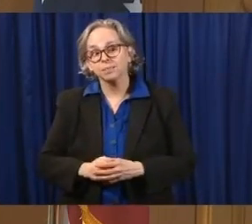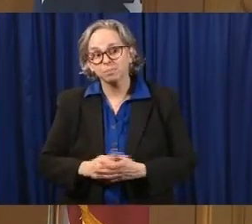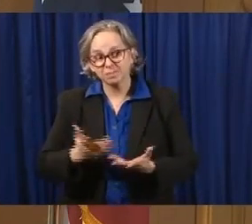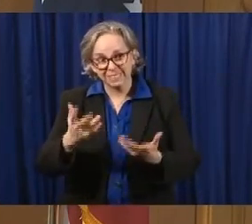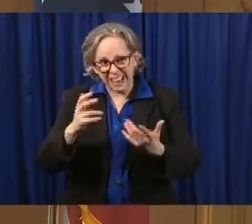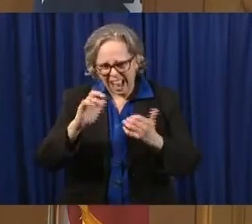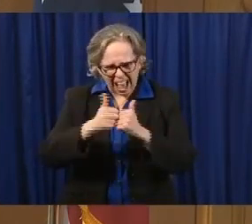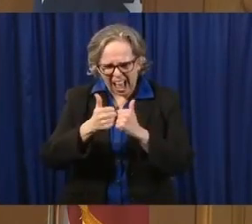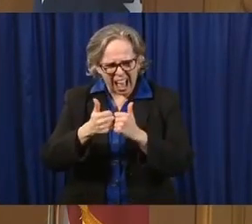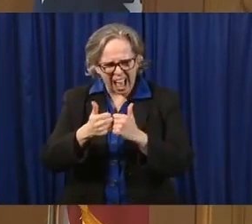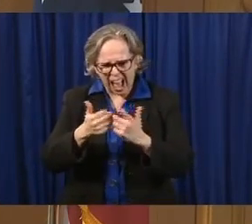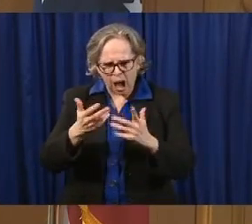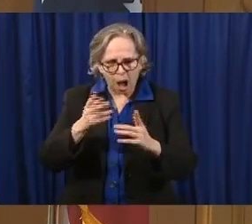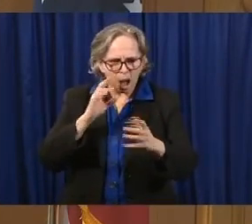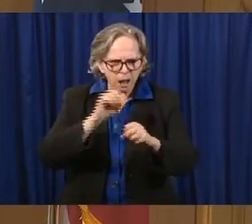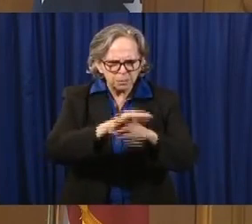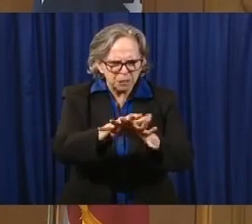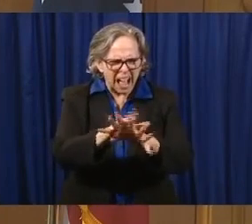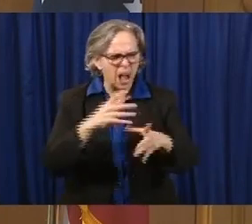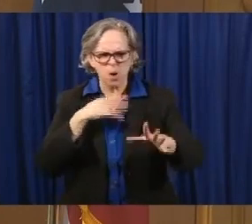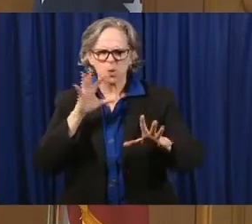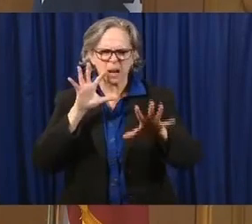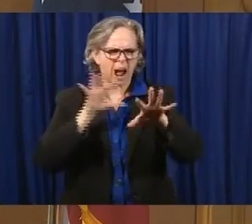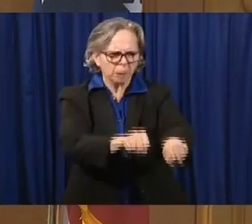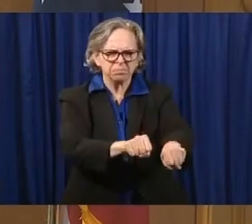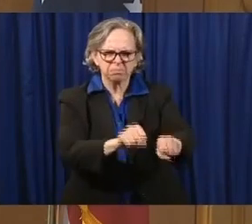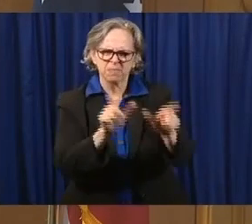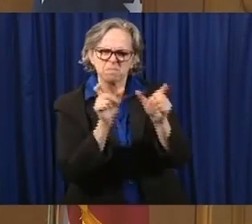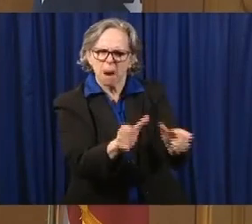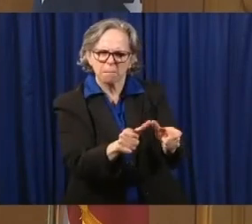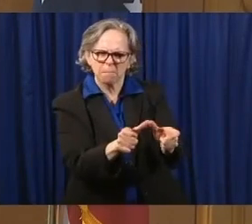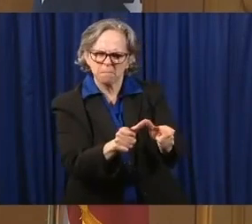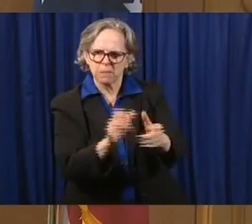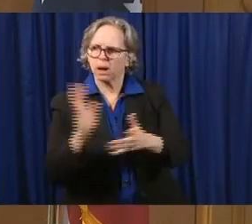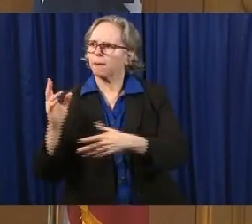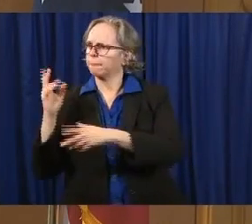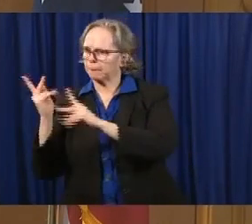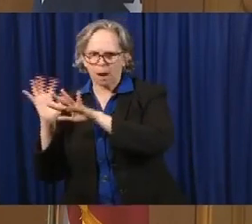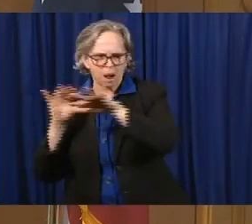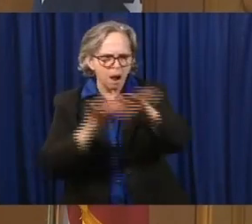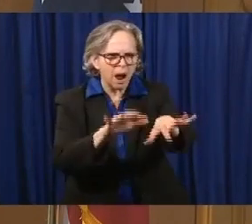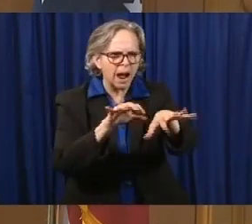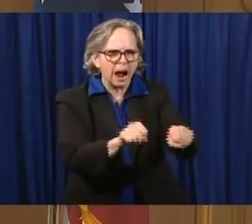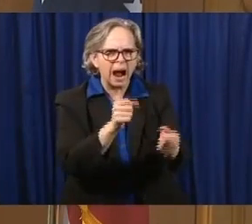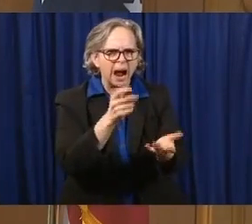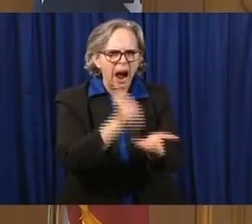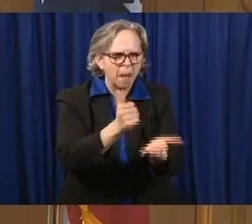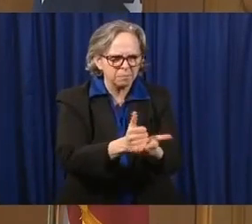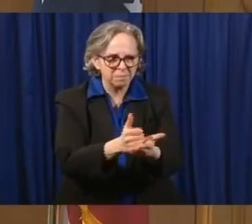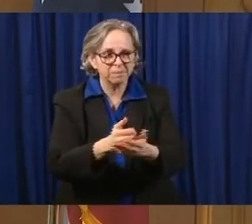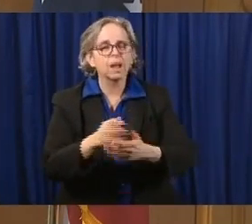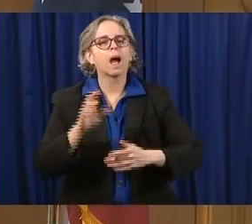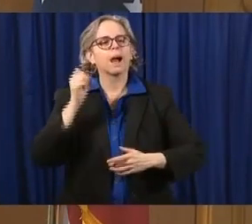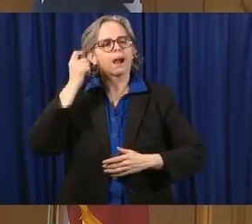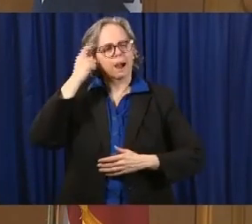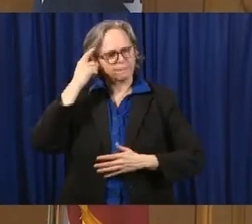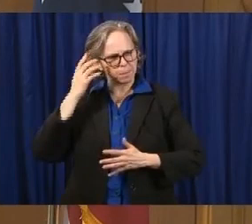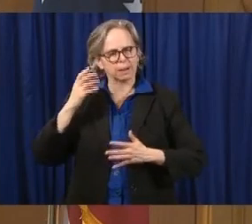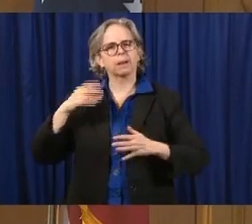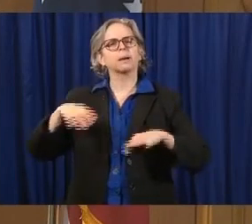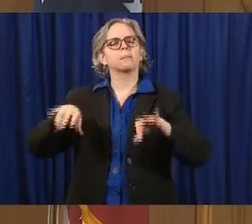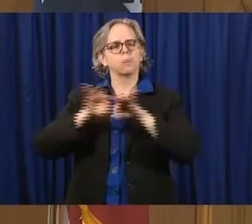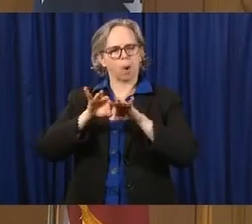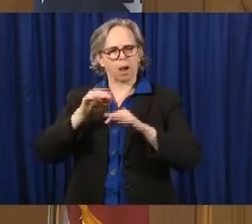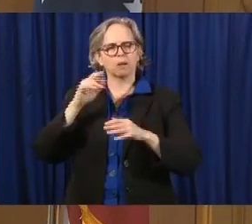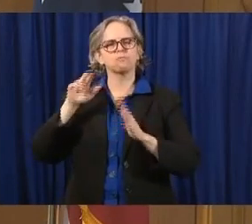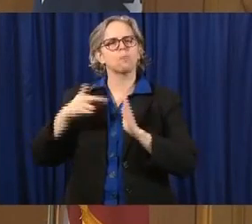the things that we know that have to be done. And the government certainly plays a significant role in that, particularly in regard to the